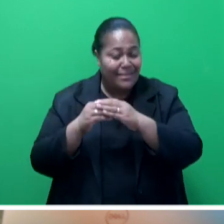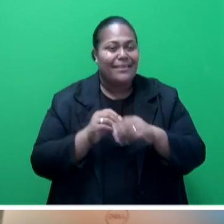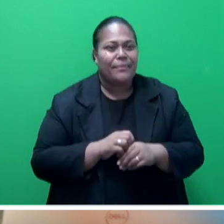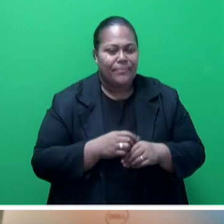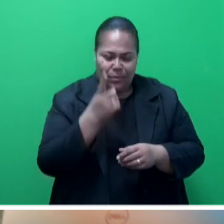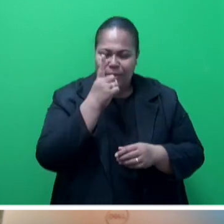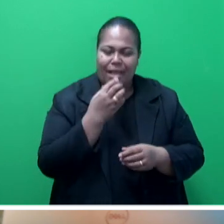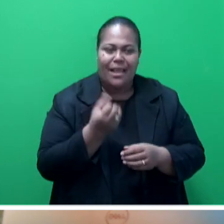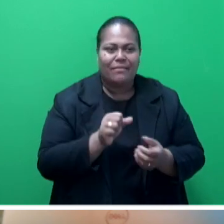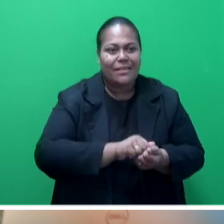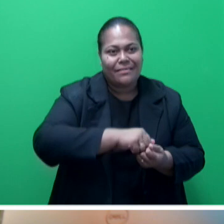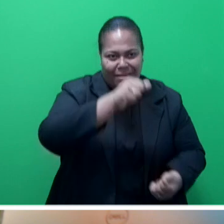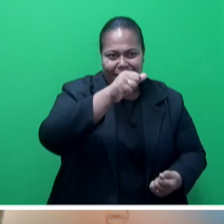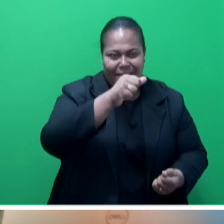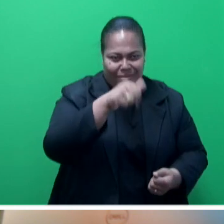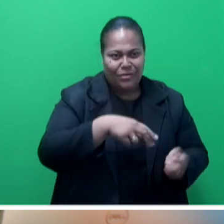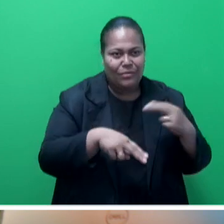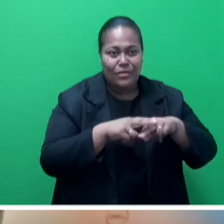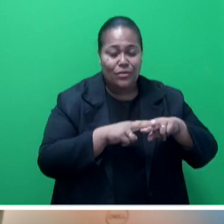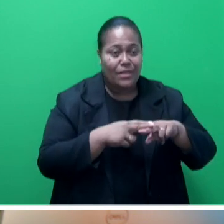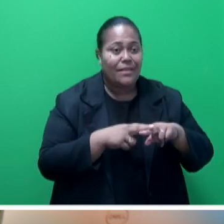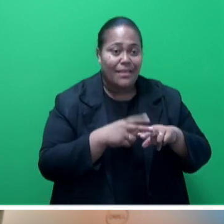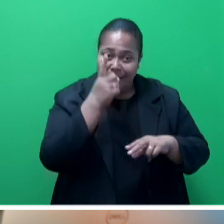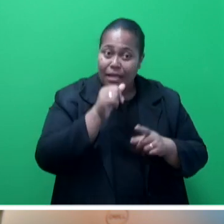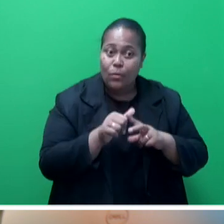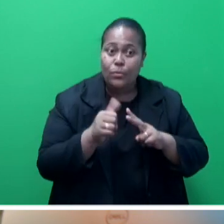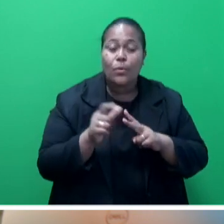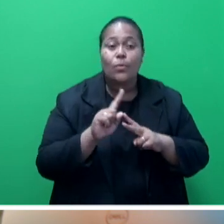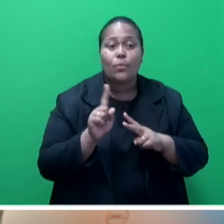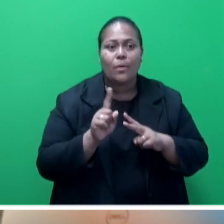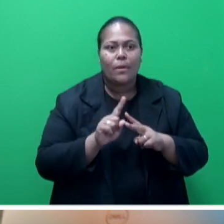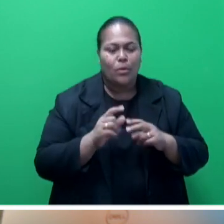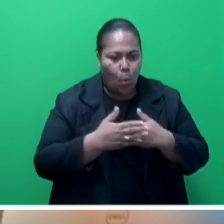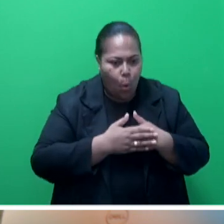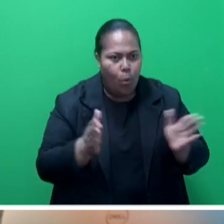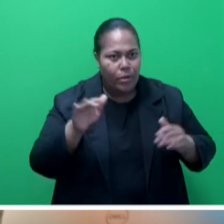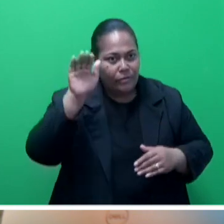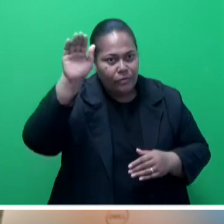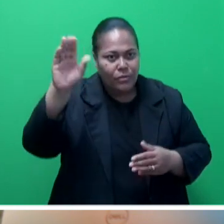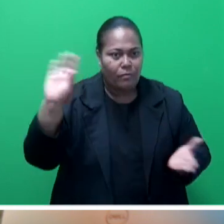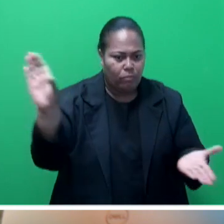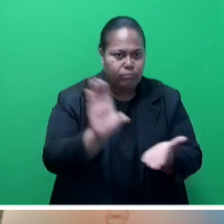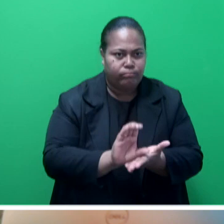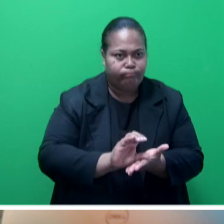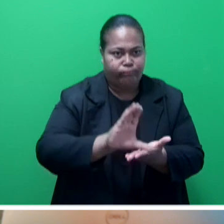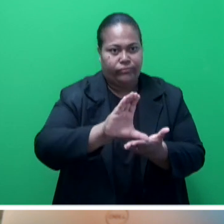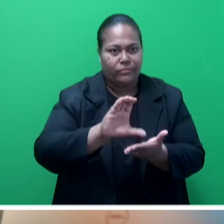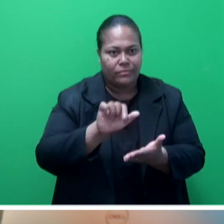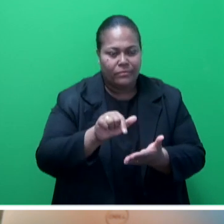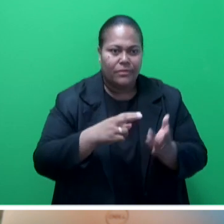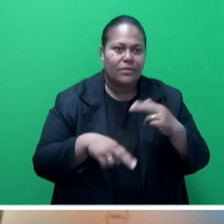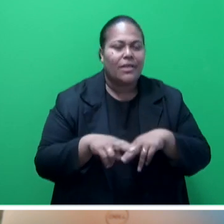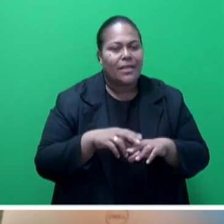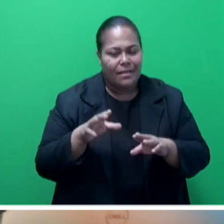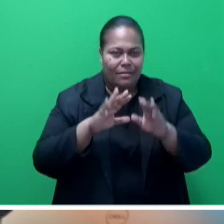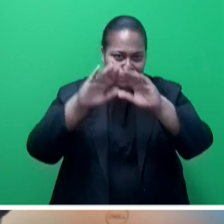Carbon Partnership Facility, and more importantly, leveraging much bigger future financing incentives in the voluntary markets around